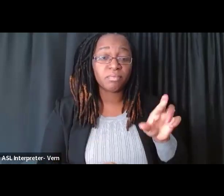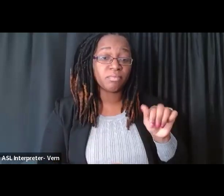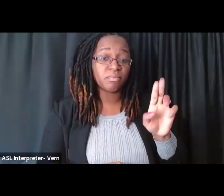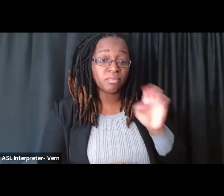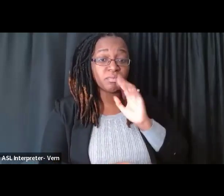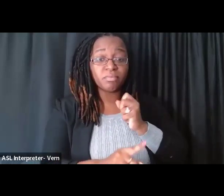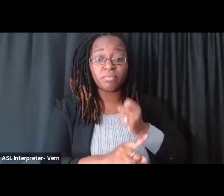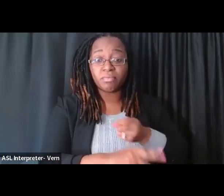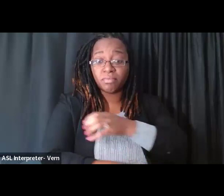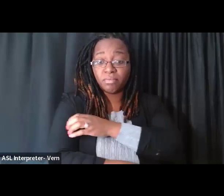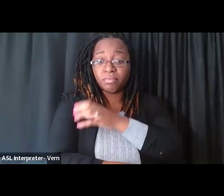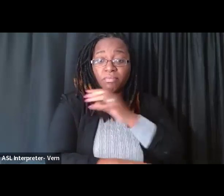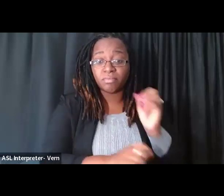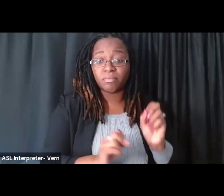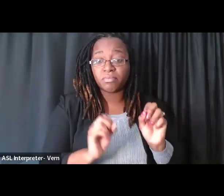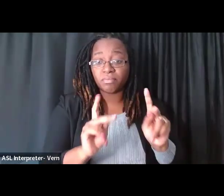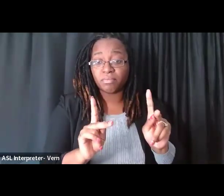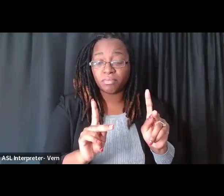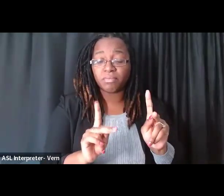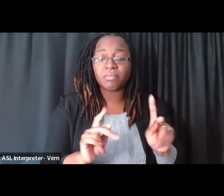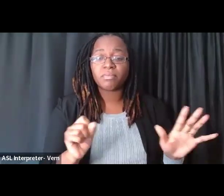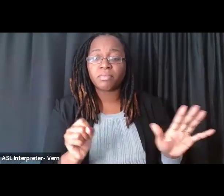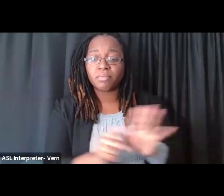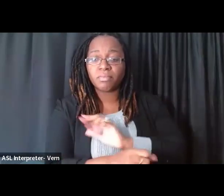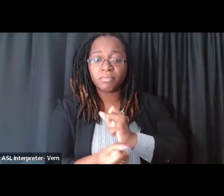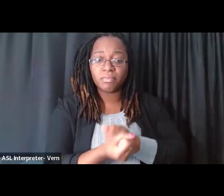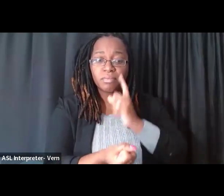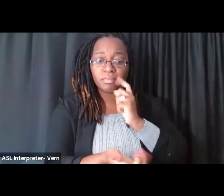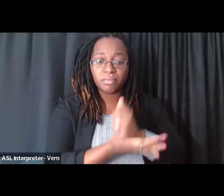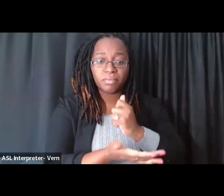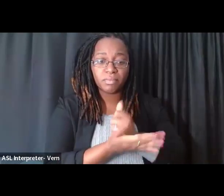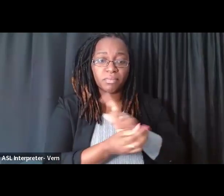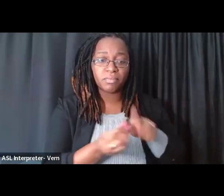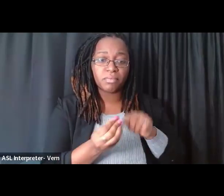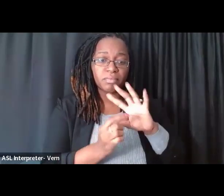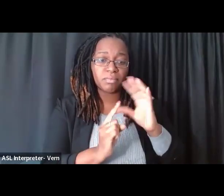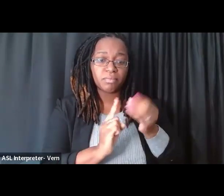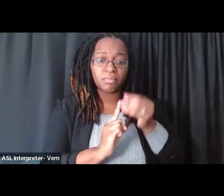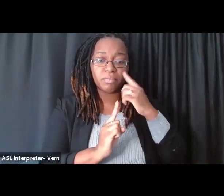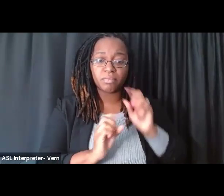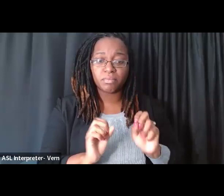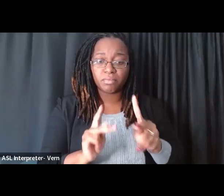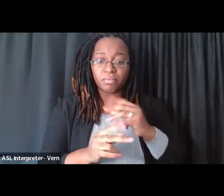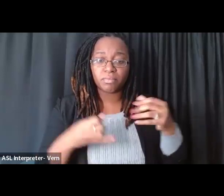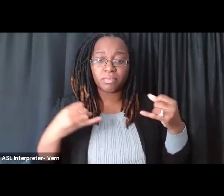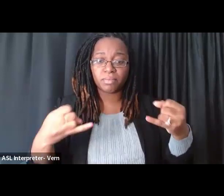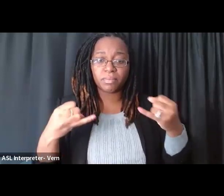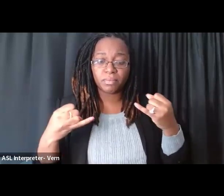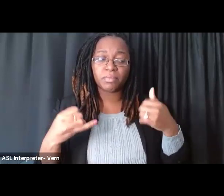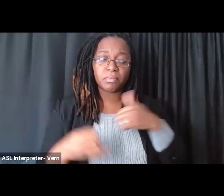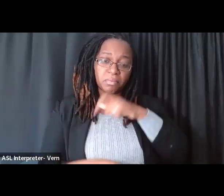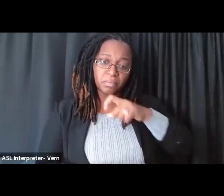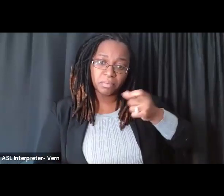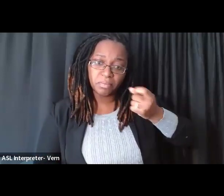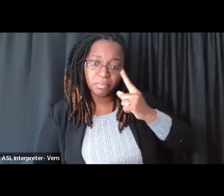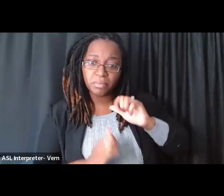advocate and help bring about a culture of consent and boundaries, one must understand how these dynamics are at play in the room, due